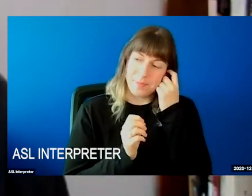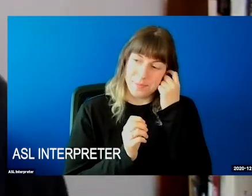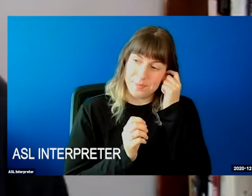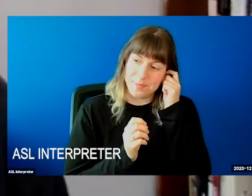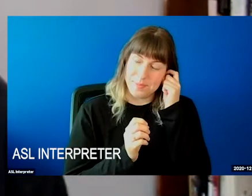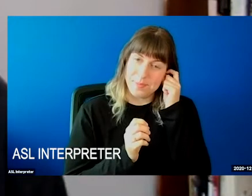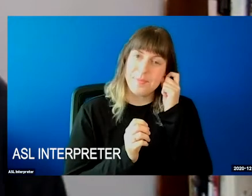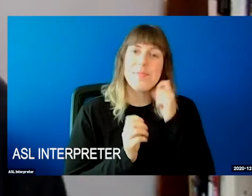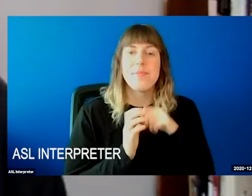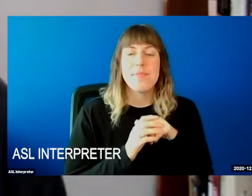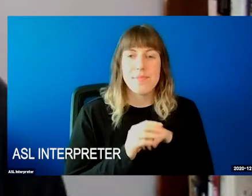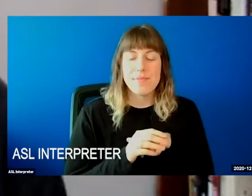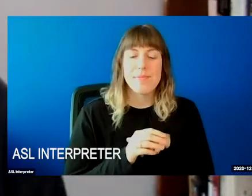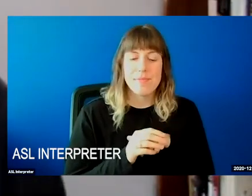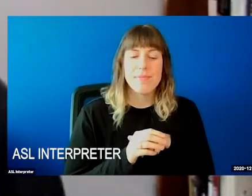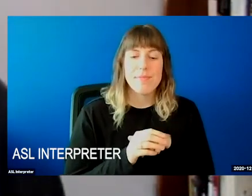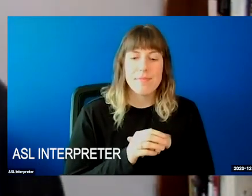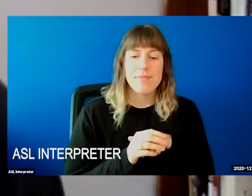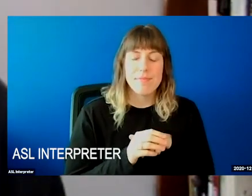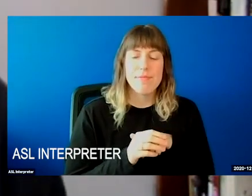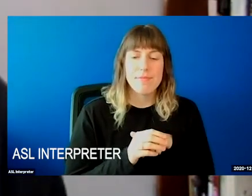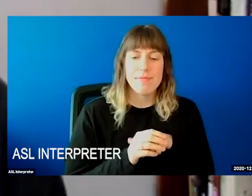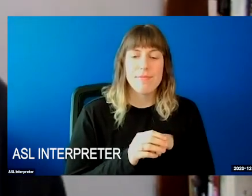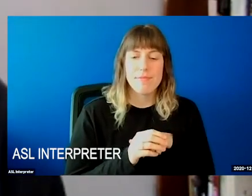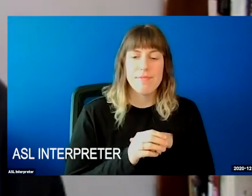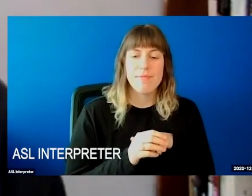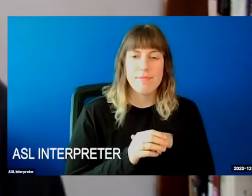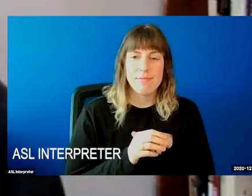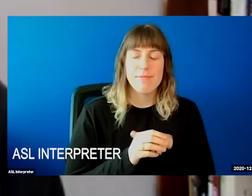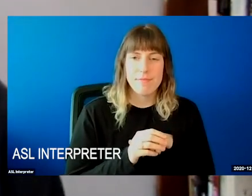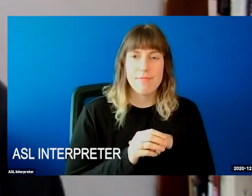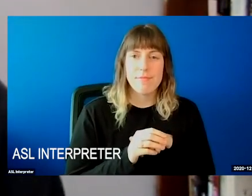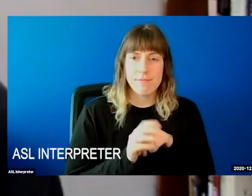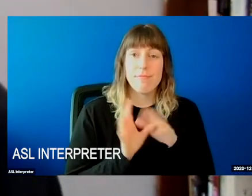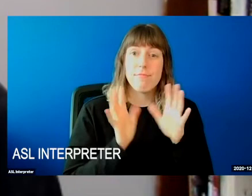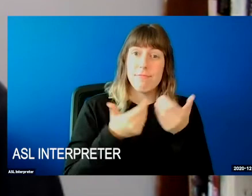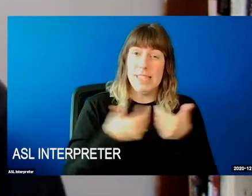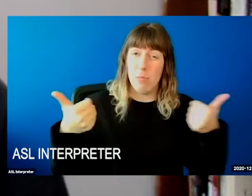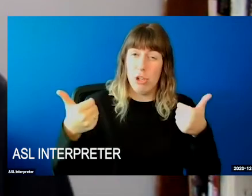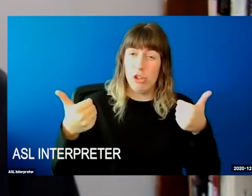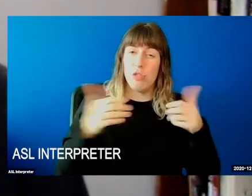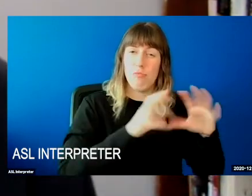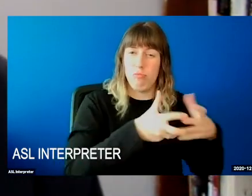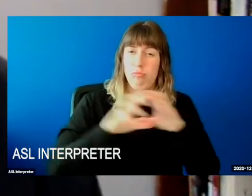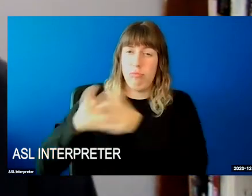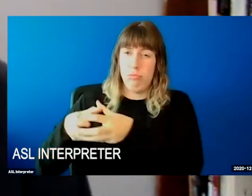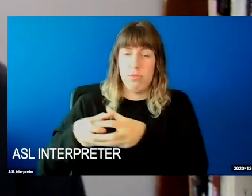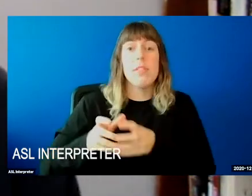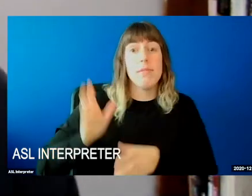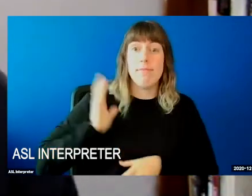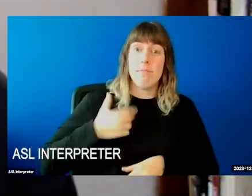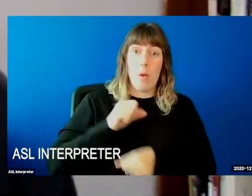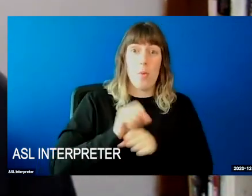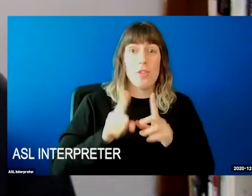the differences and the fragmentation and the separation, the apartness. I started my work in South